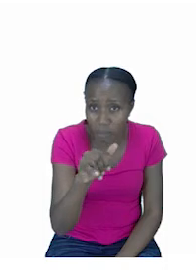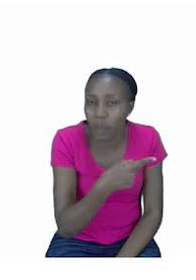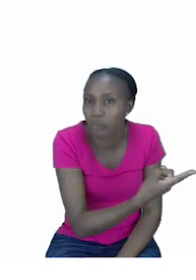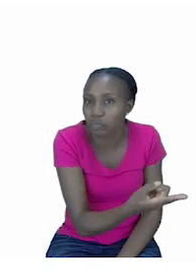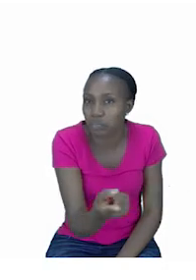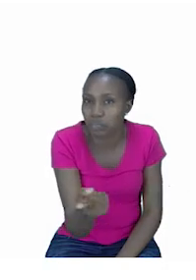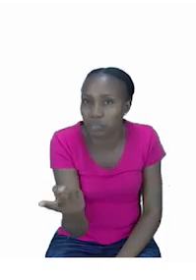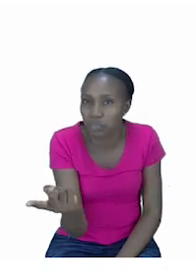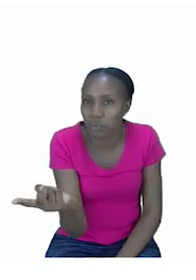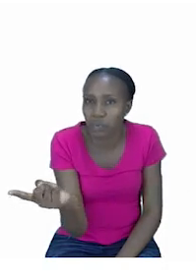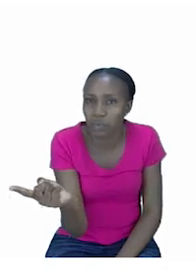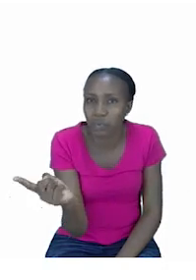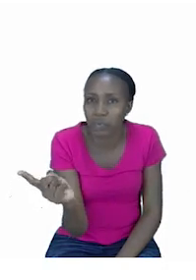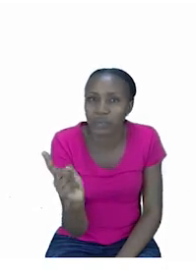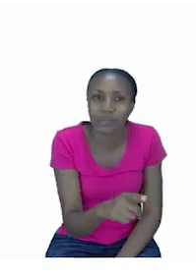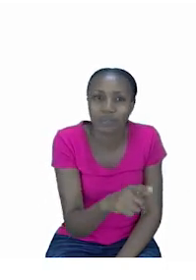They.